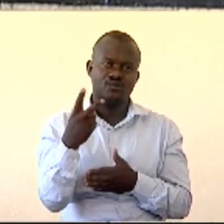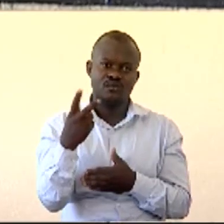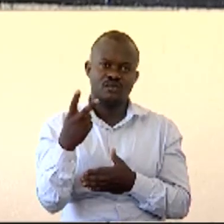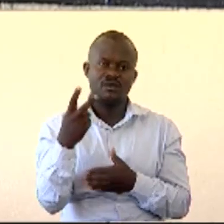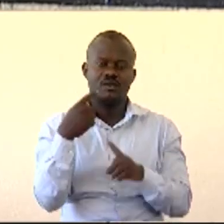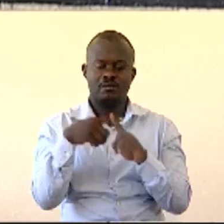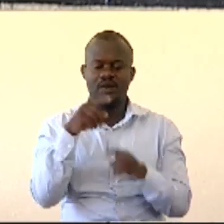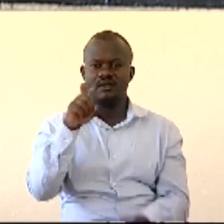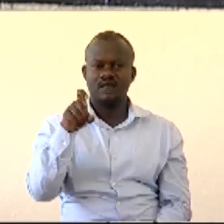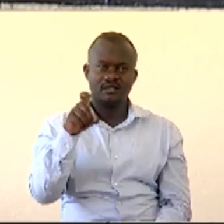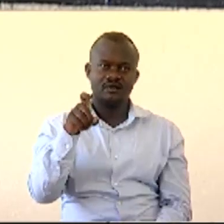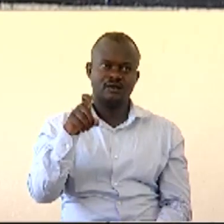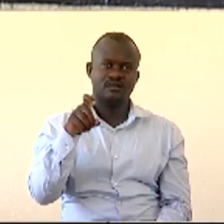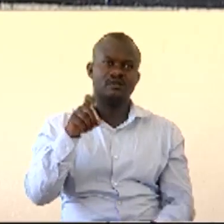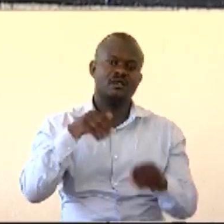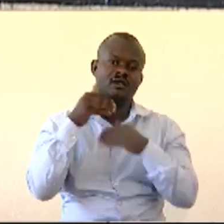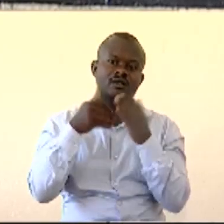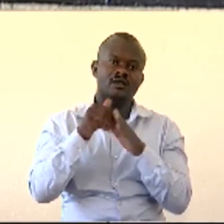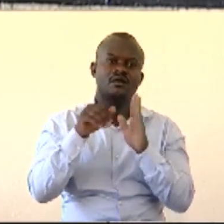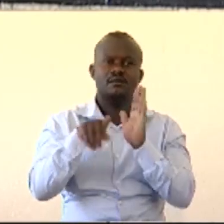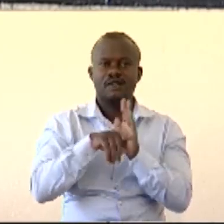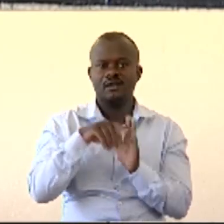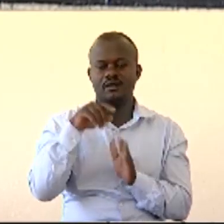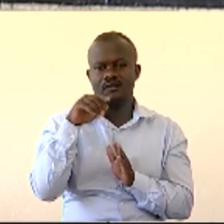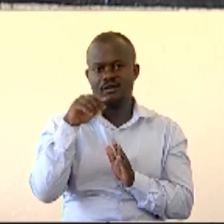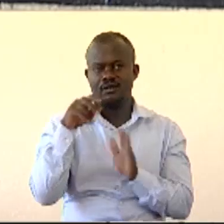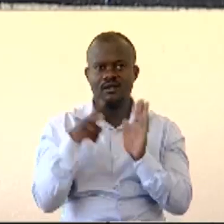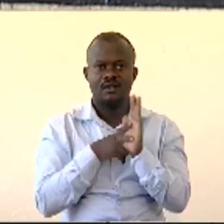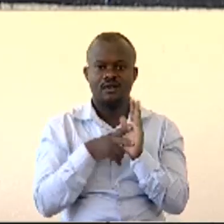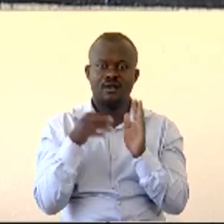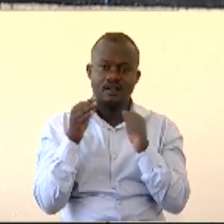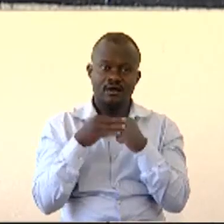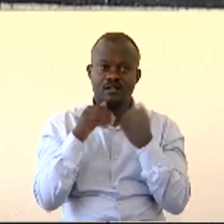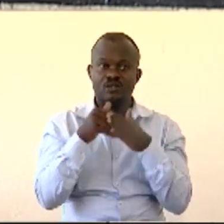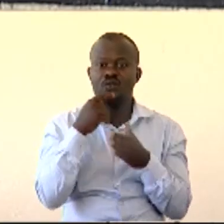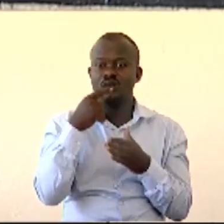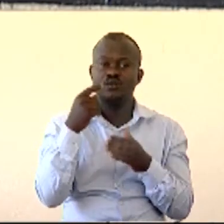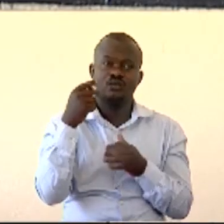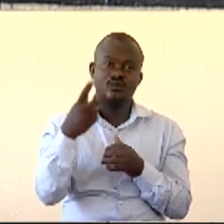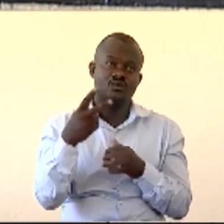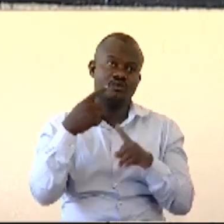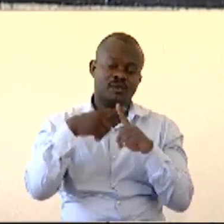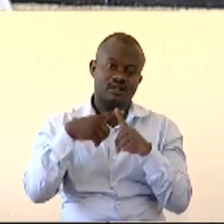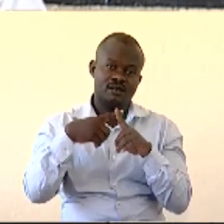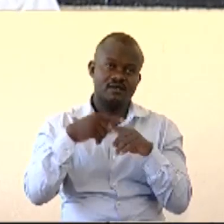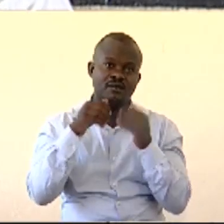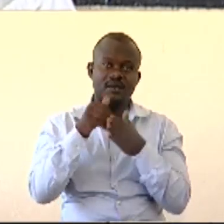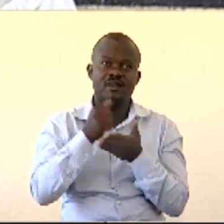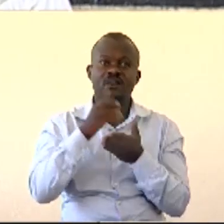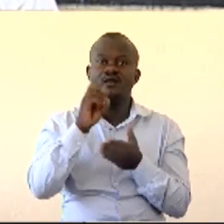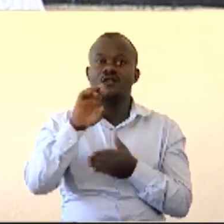plus X, then minus 8. So 2 plus, so what will be the value of